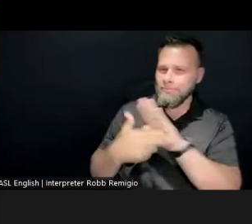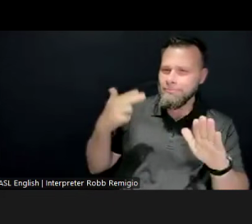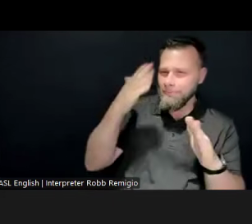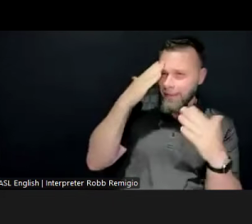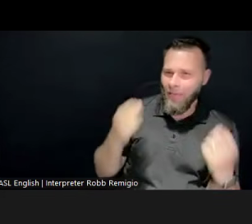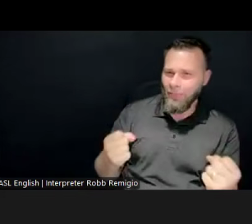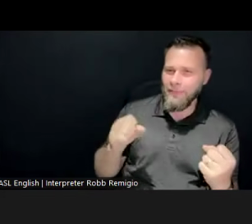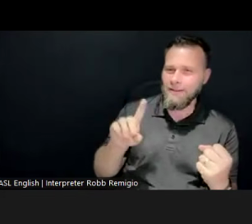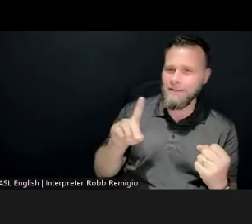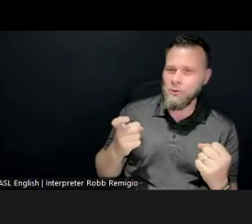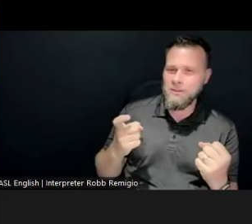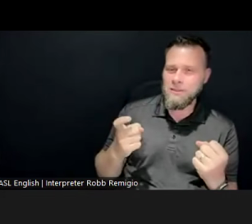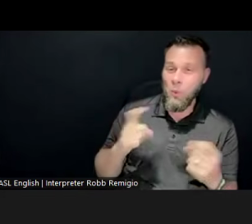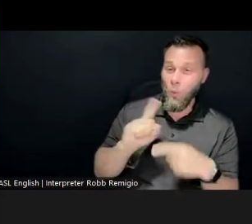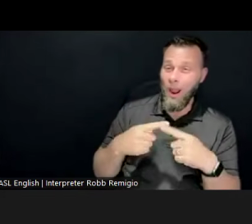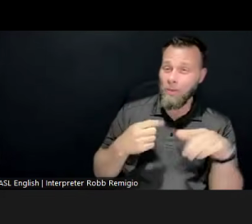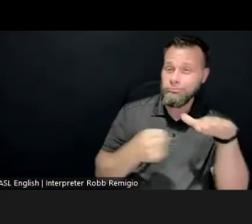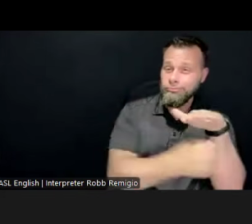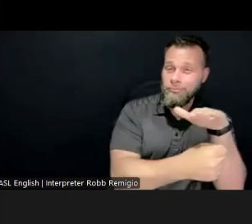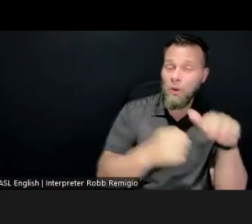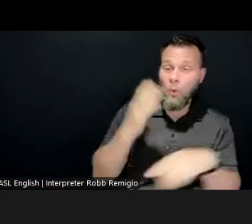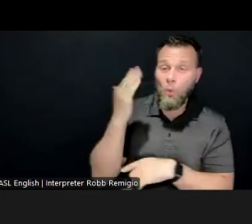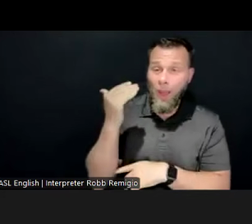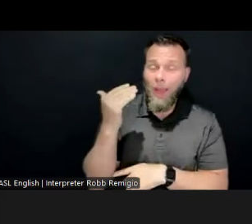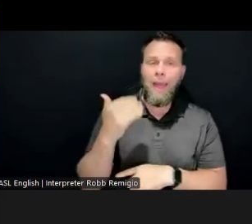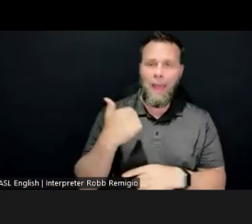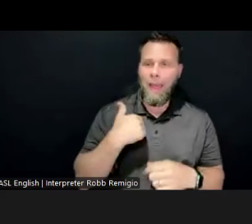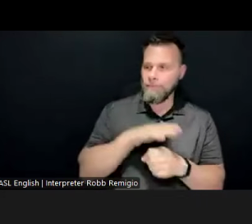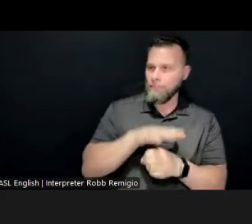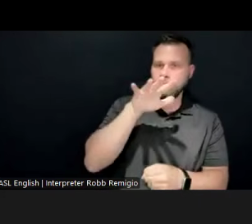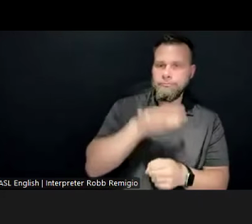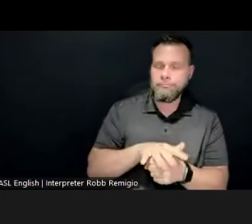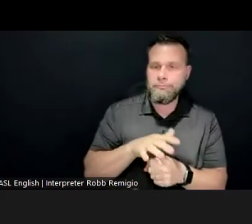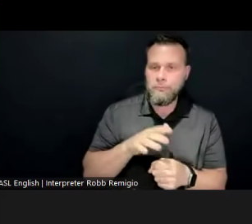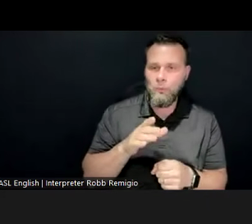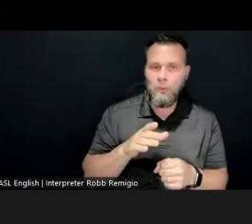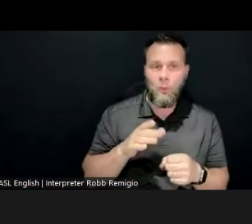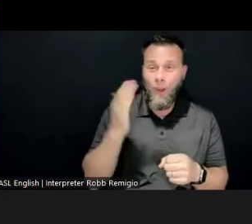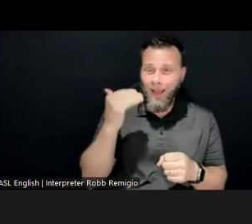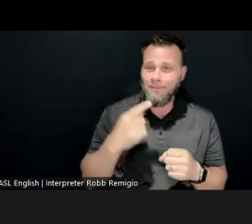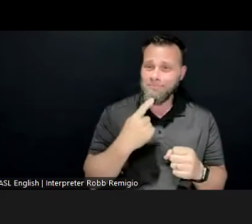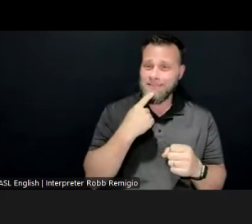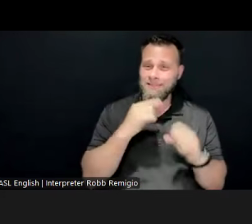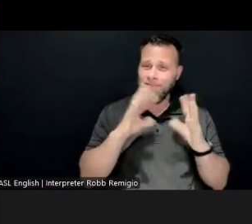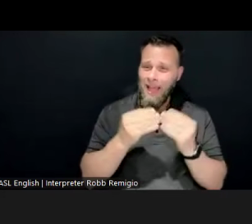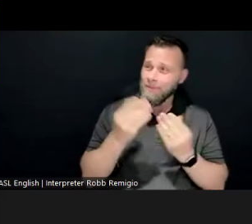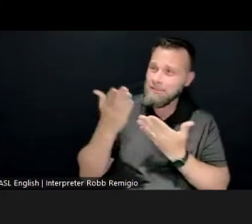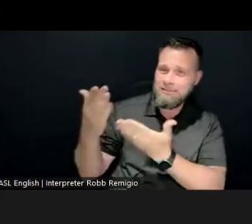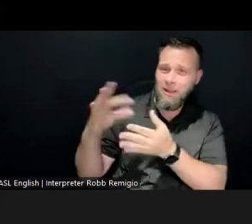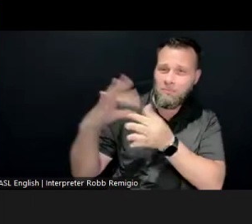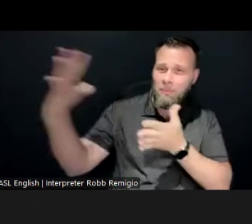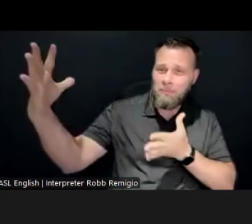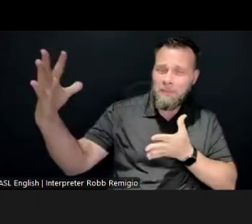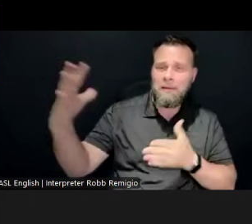when I was in there, just because I would have my outbursts because, missing my family. And that's one thing I